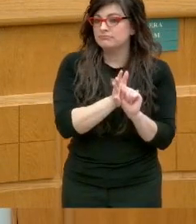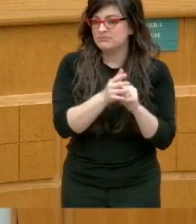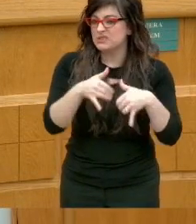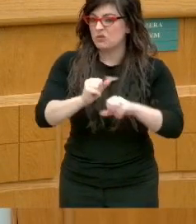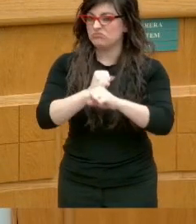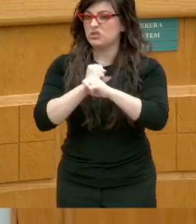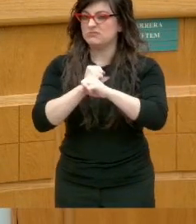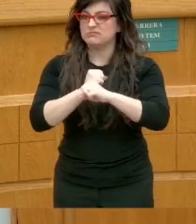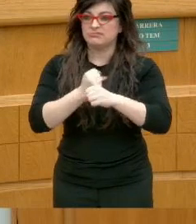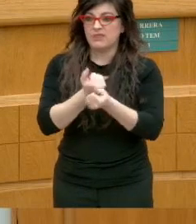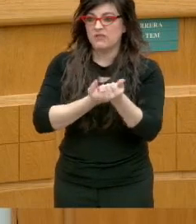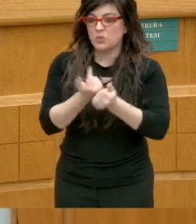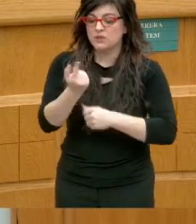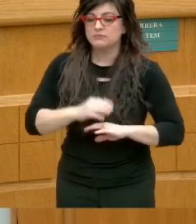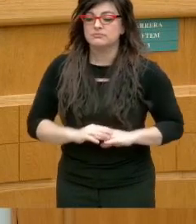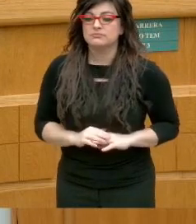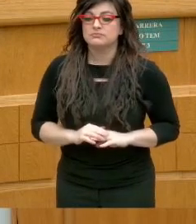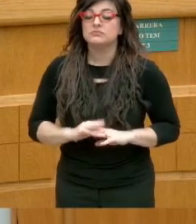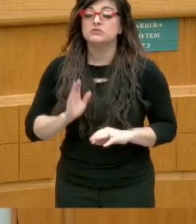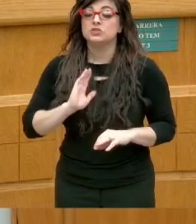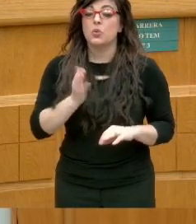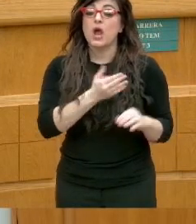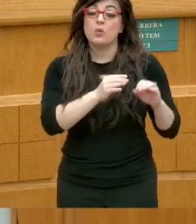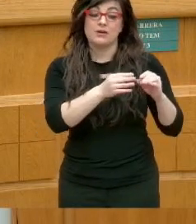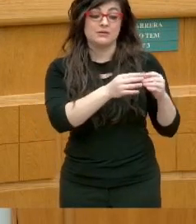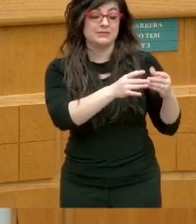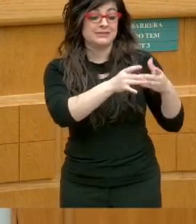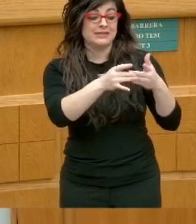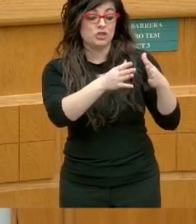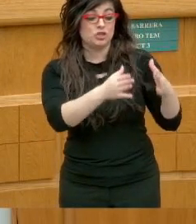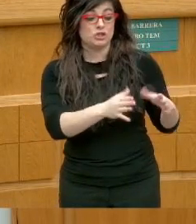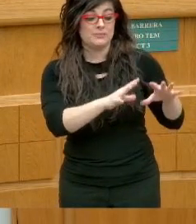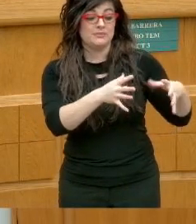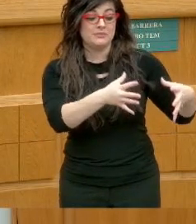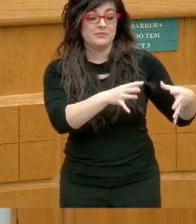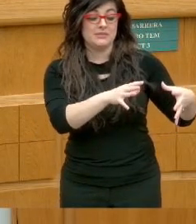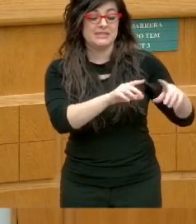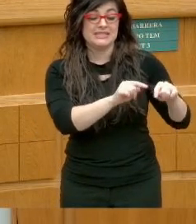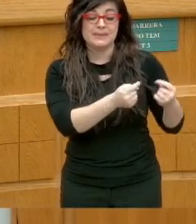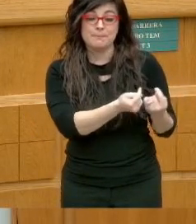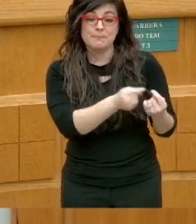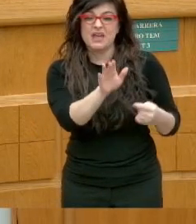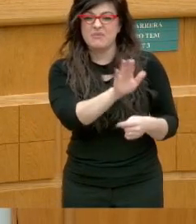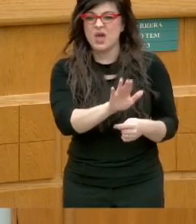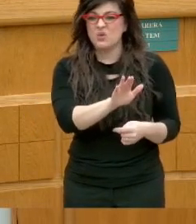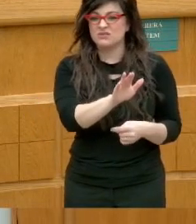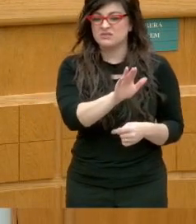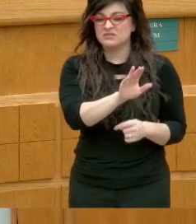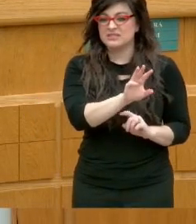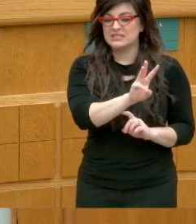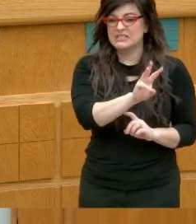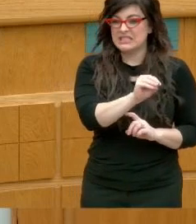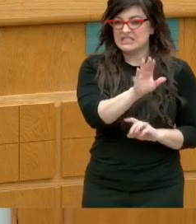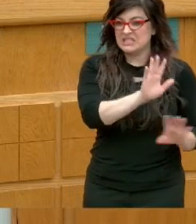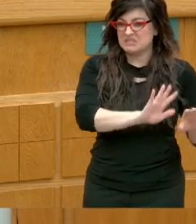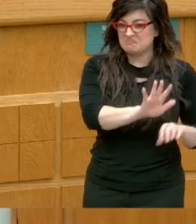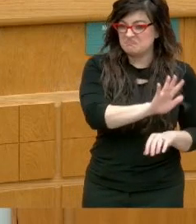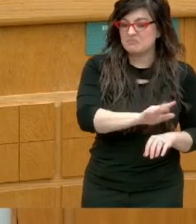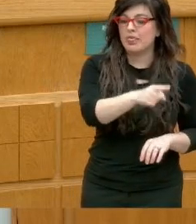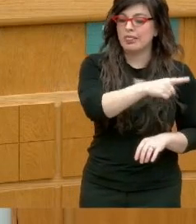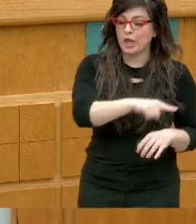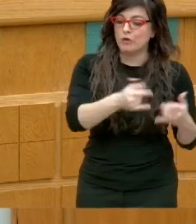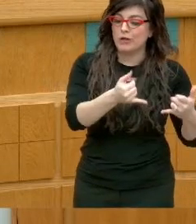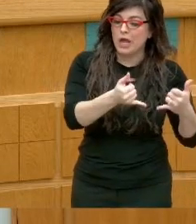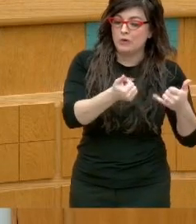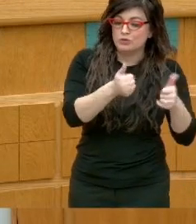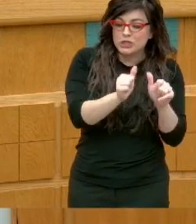leads of each department, we have a leadership team of about 60 persons or so when you consider the directors and assistant directors. They're working on those plans